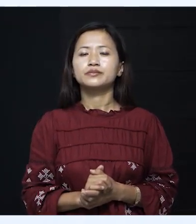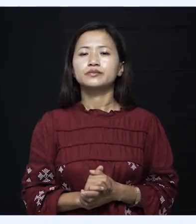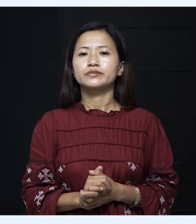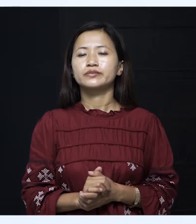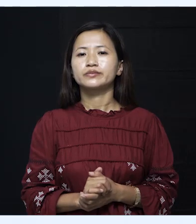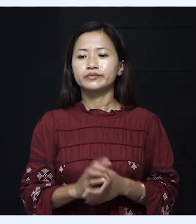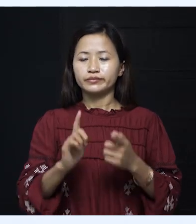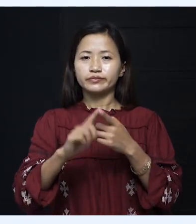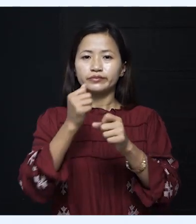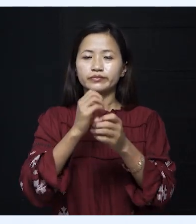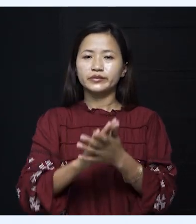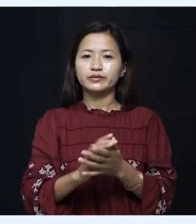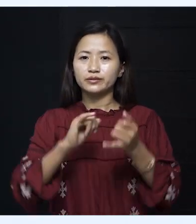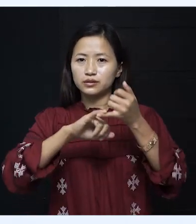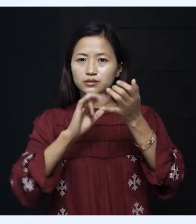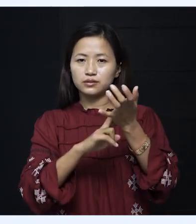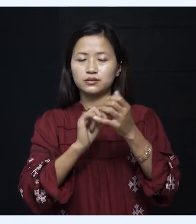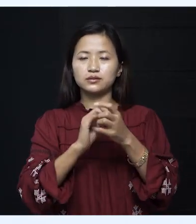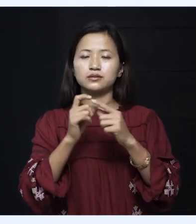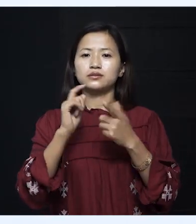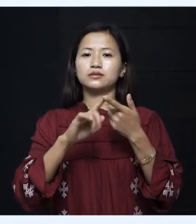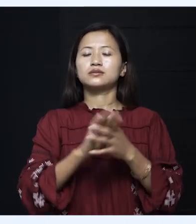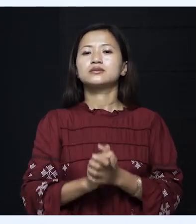So take the example of since